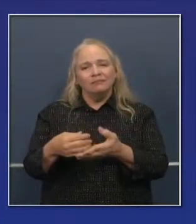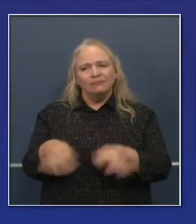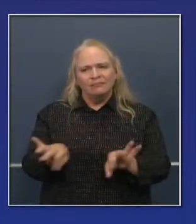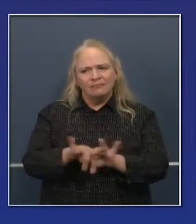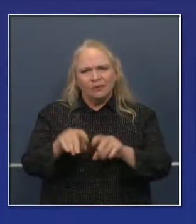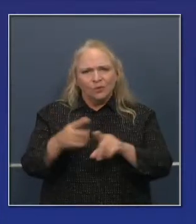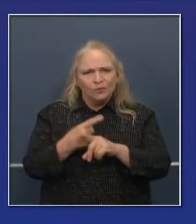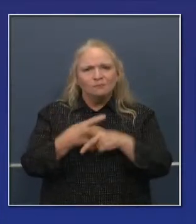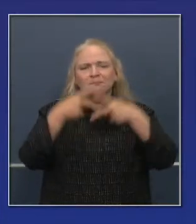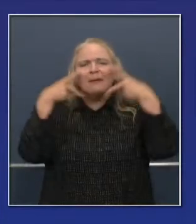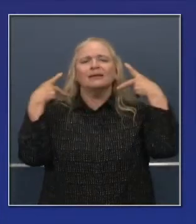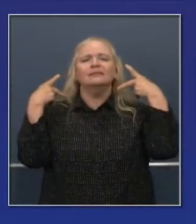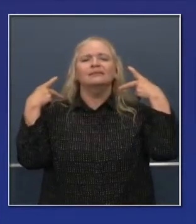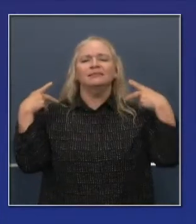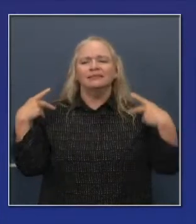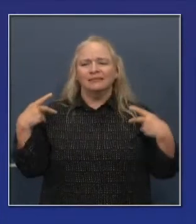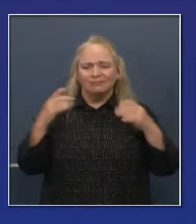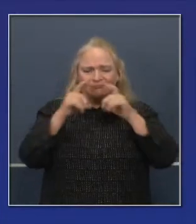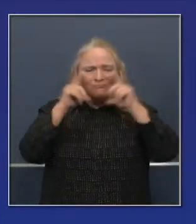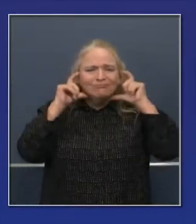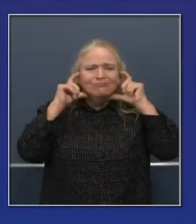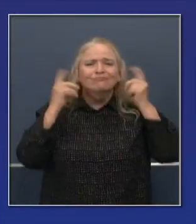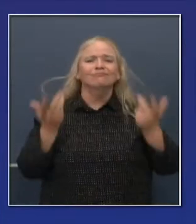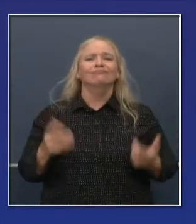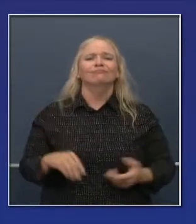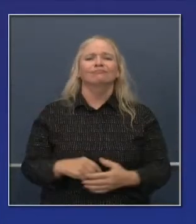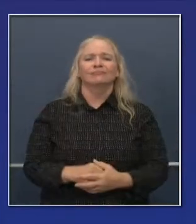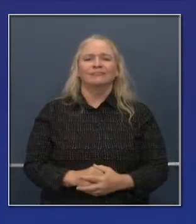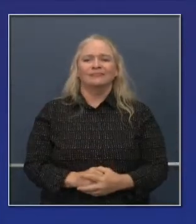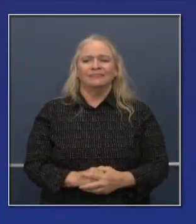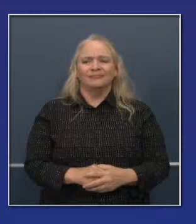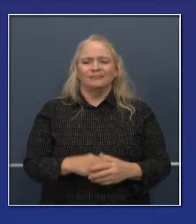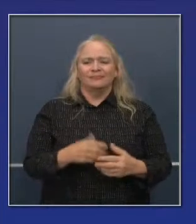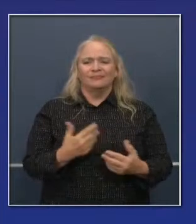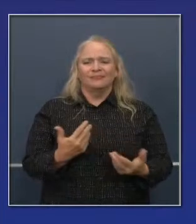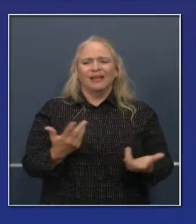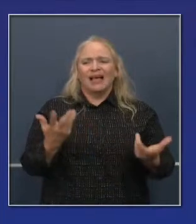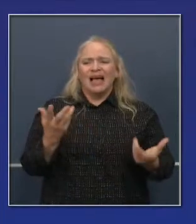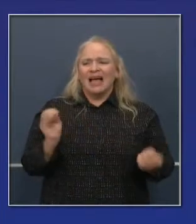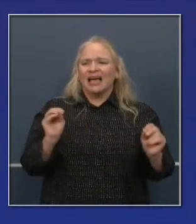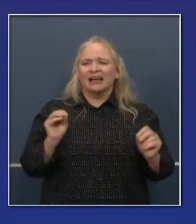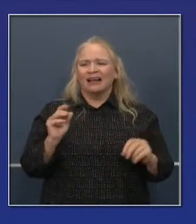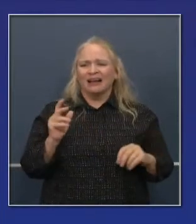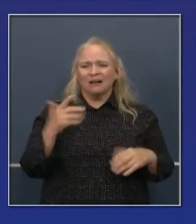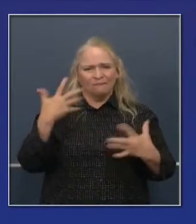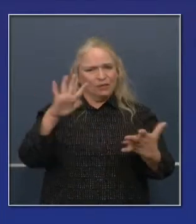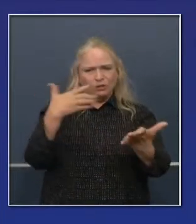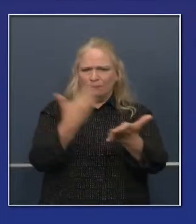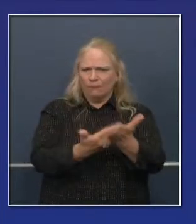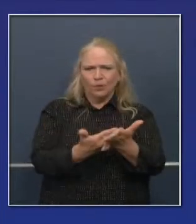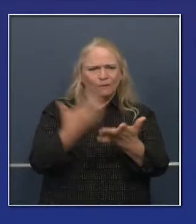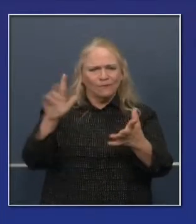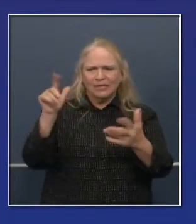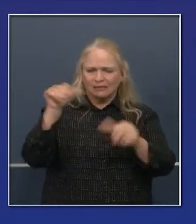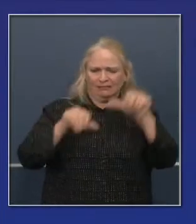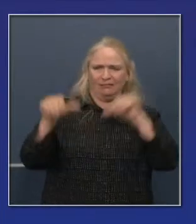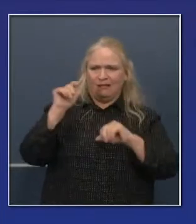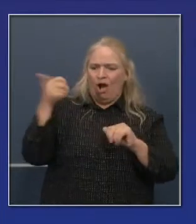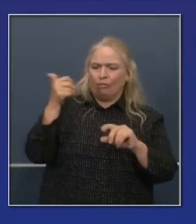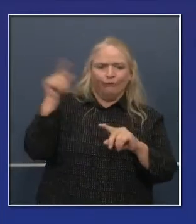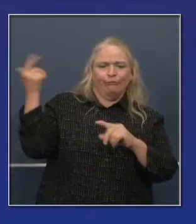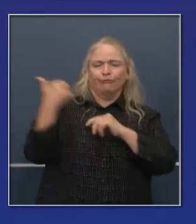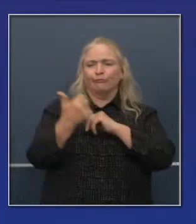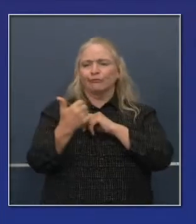a face covering. What more evidence do you need than nations that have taken the bold leadership of